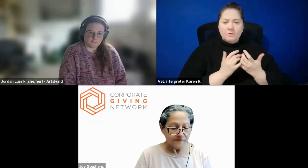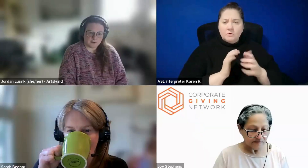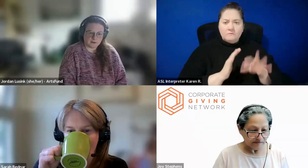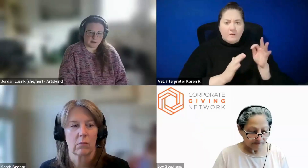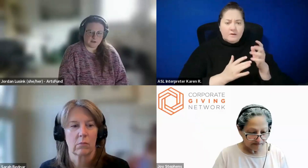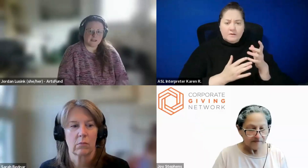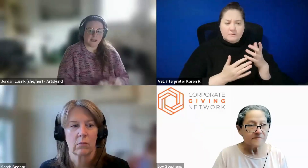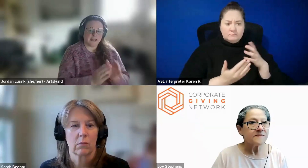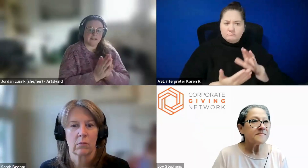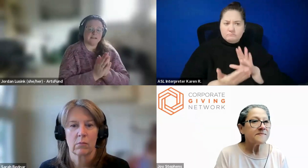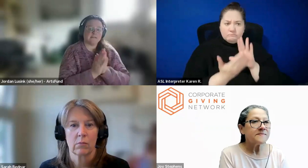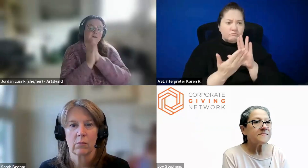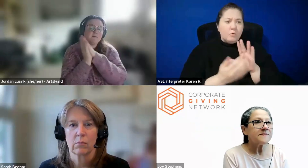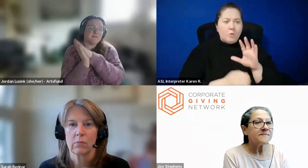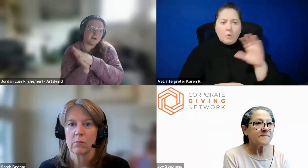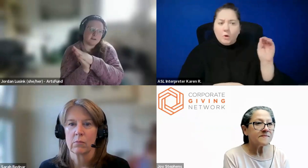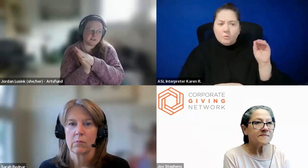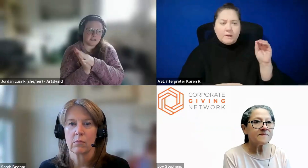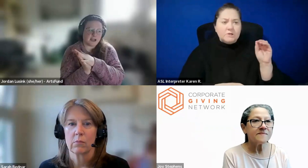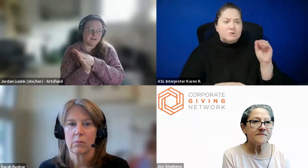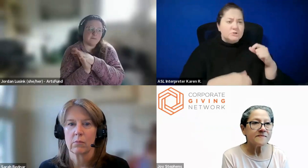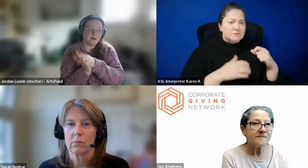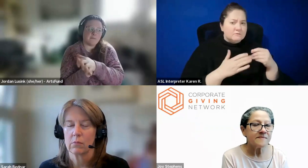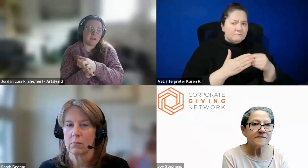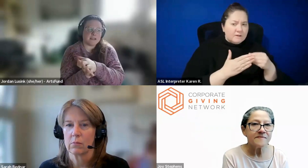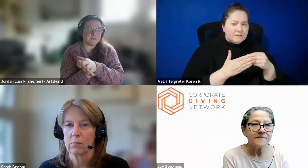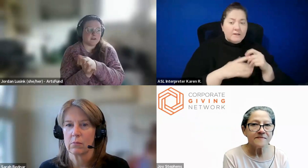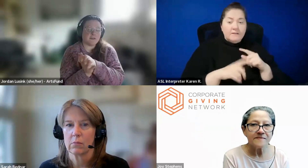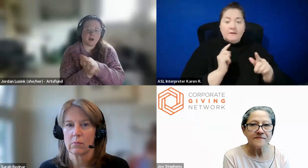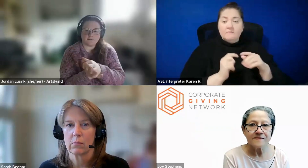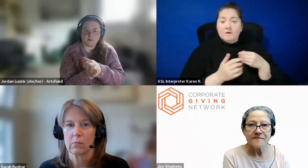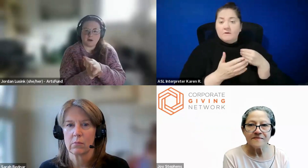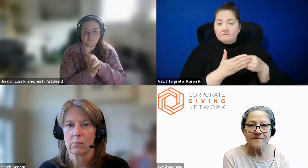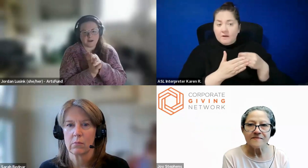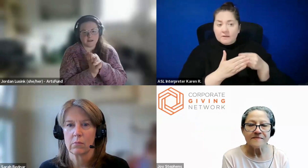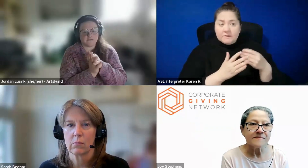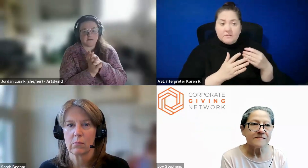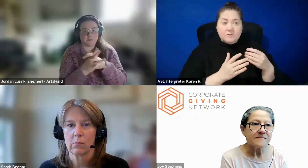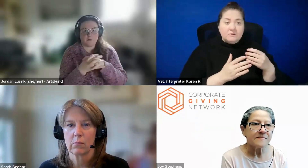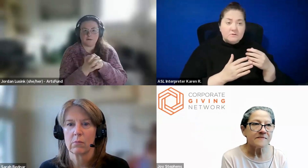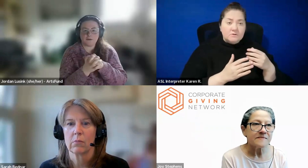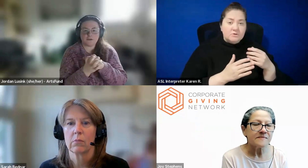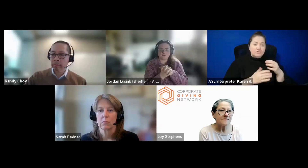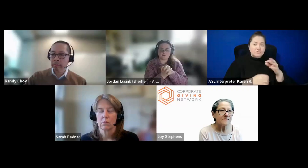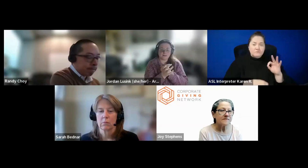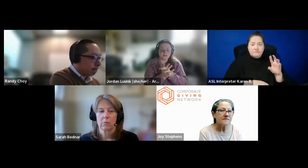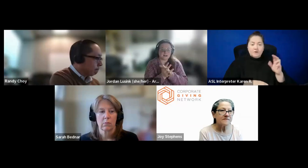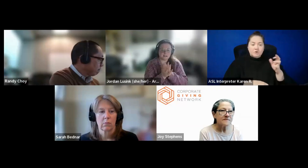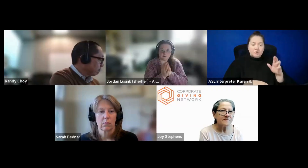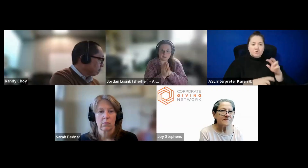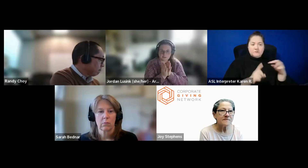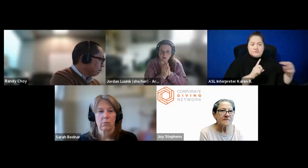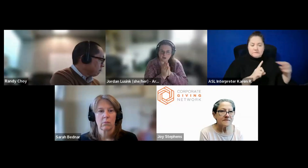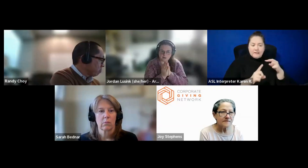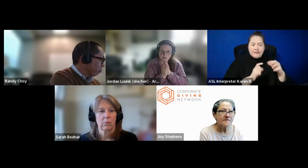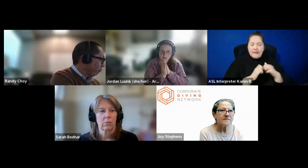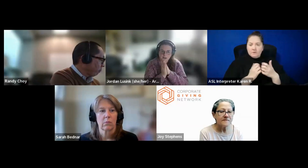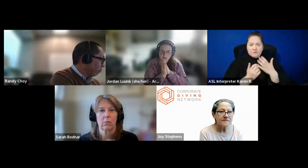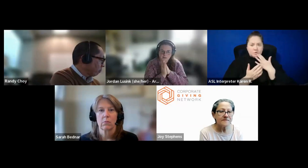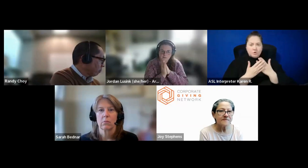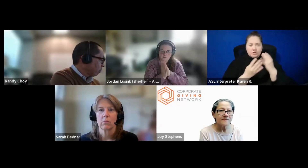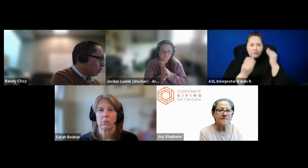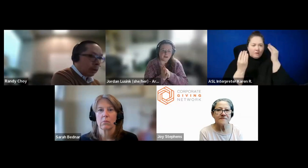approach corporate funders? And from the funder side, what makes for a thoughtful and effective approach? So I think we're going to